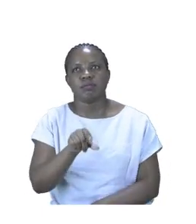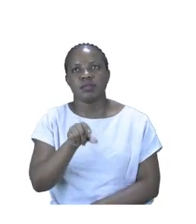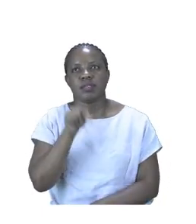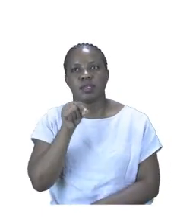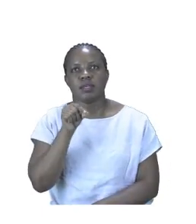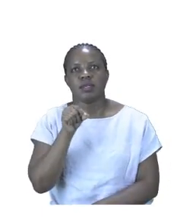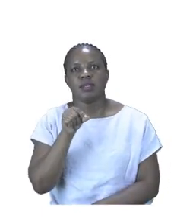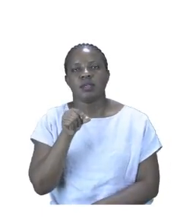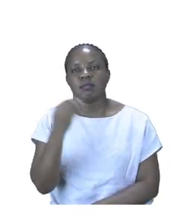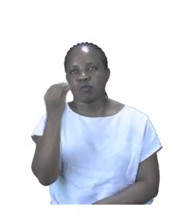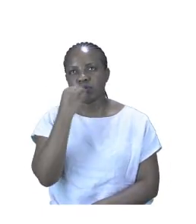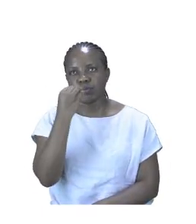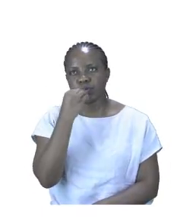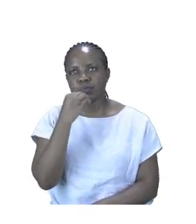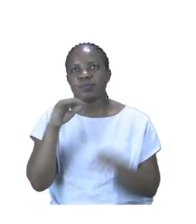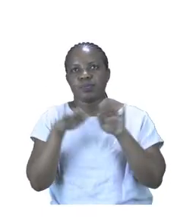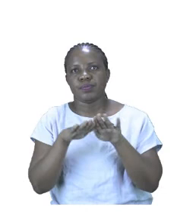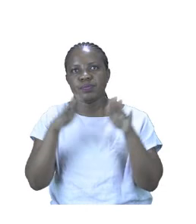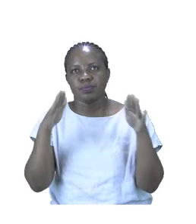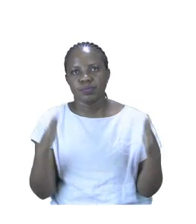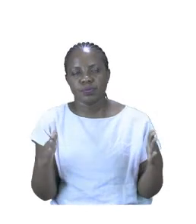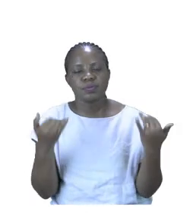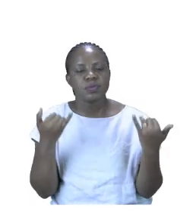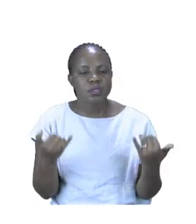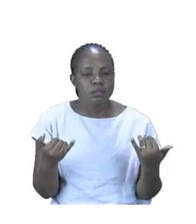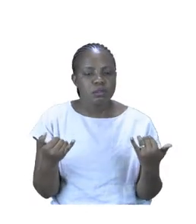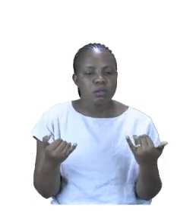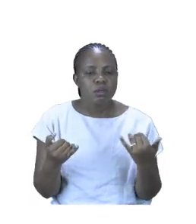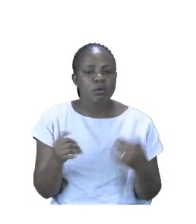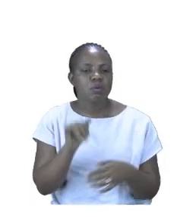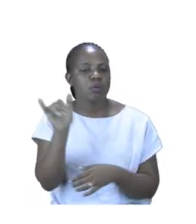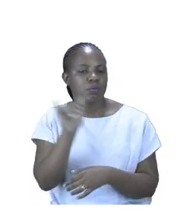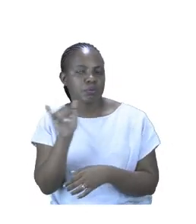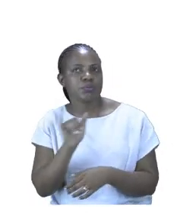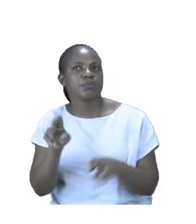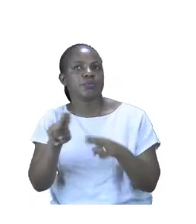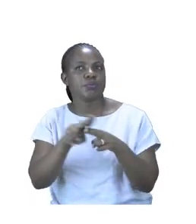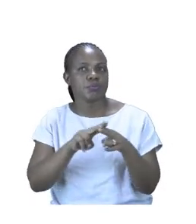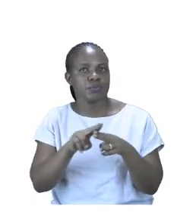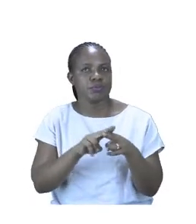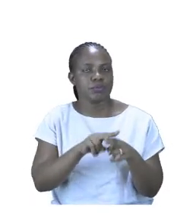use a plates are on the dining table?